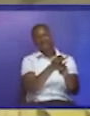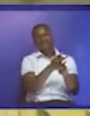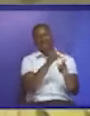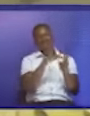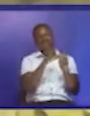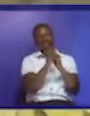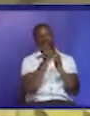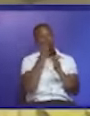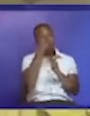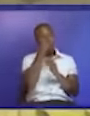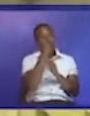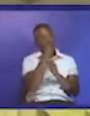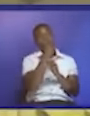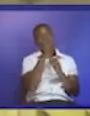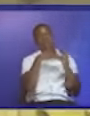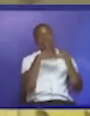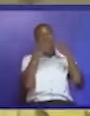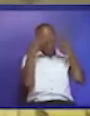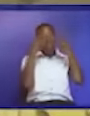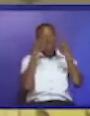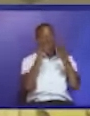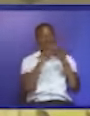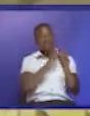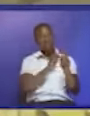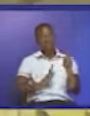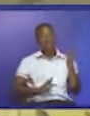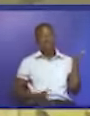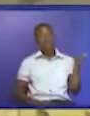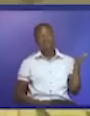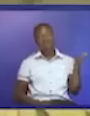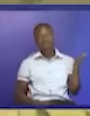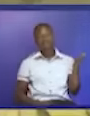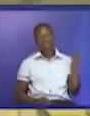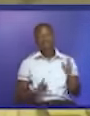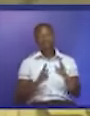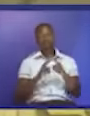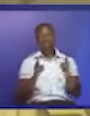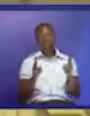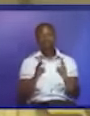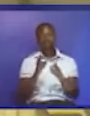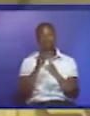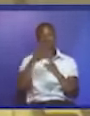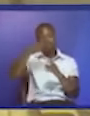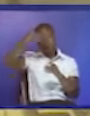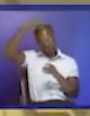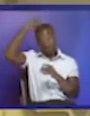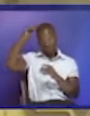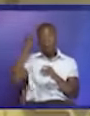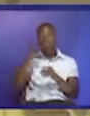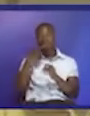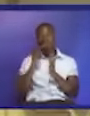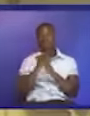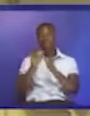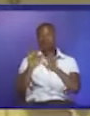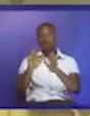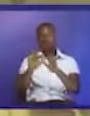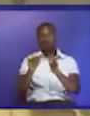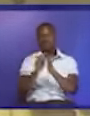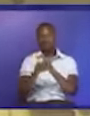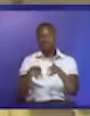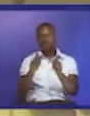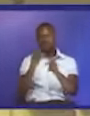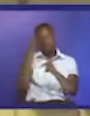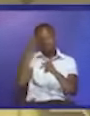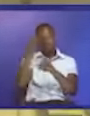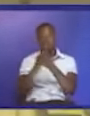understand what was happening to the king. And Daniel said, don't be hasty in doing this. Please allow for some time. Then